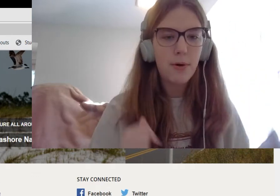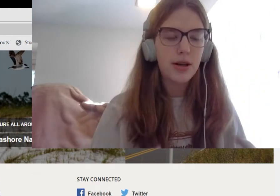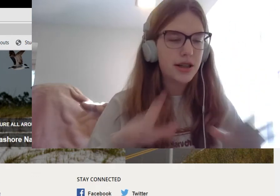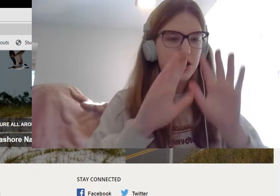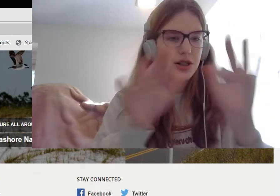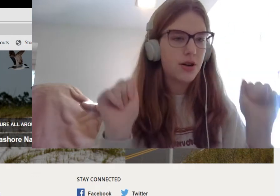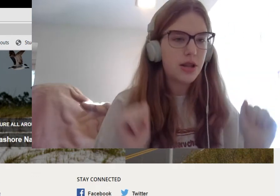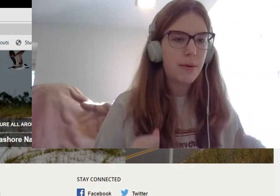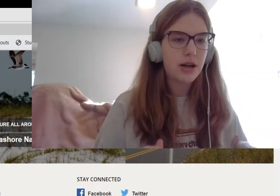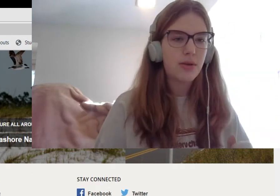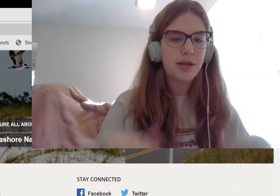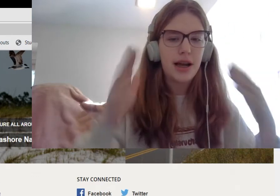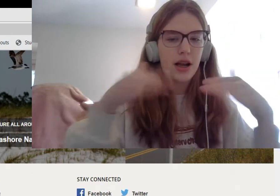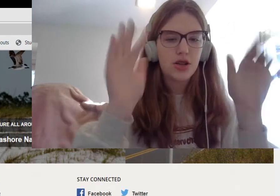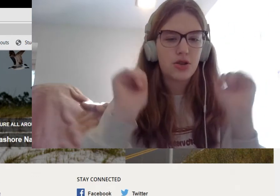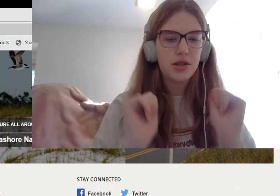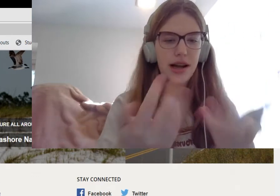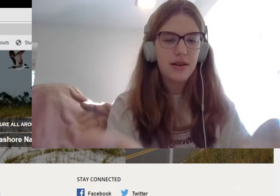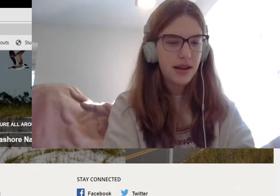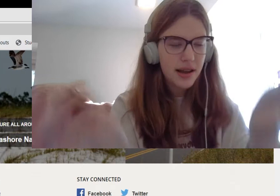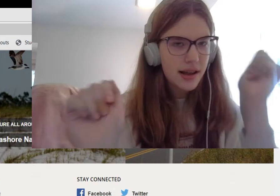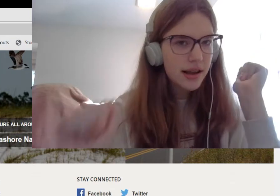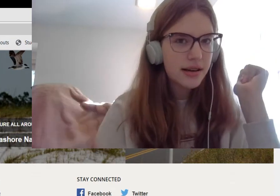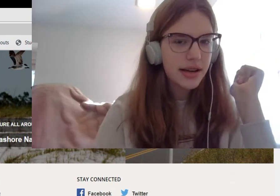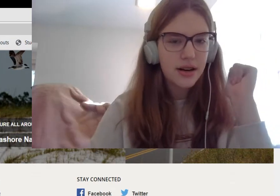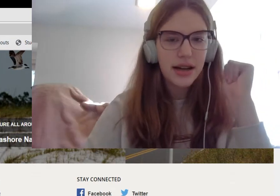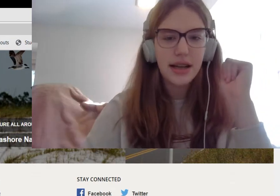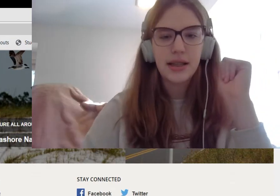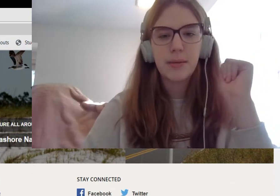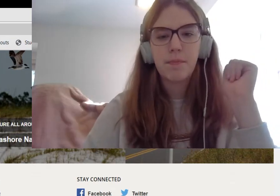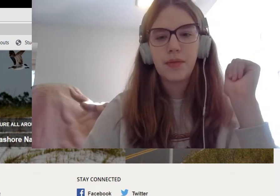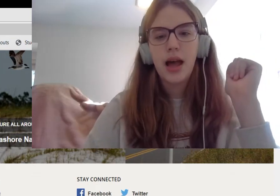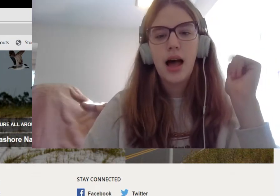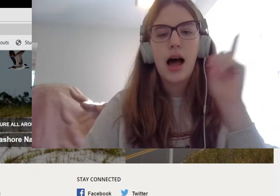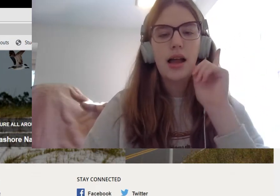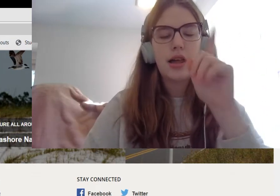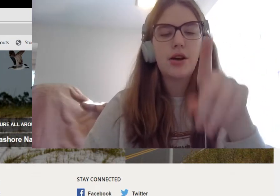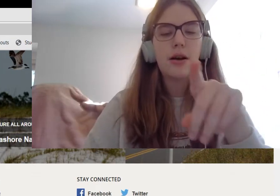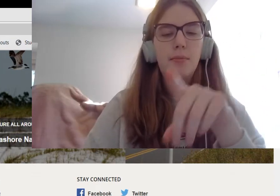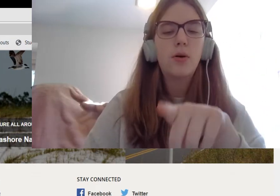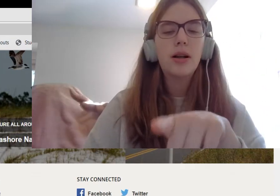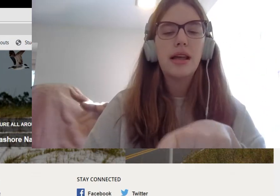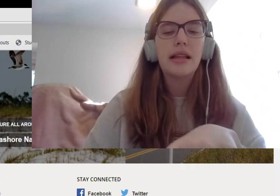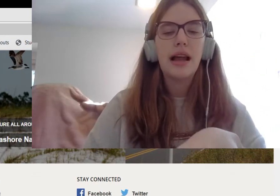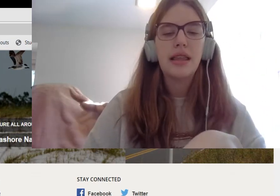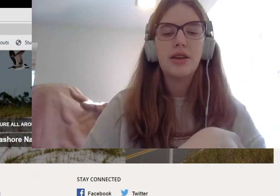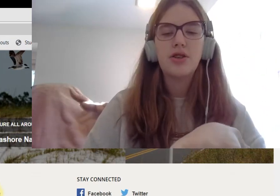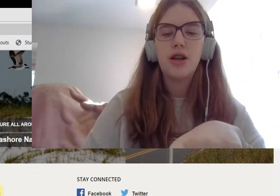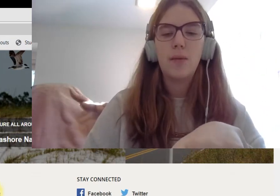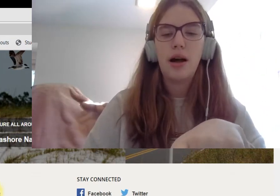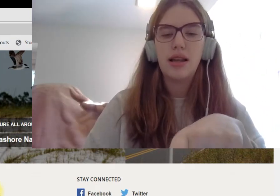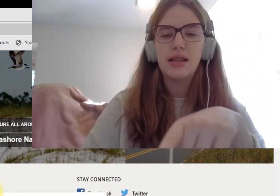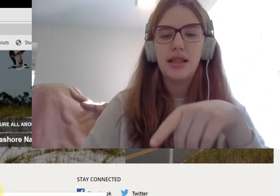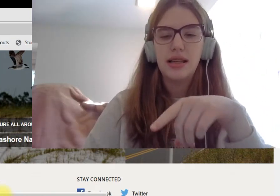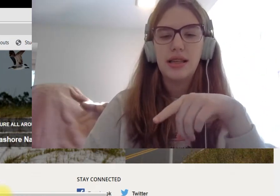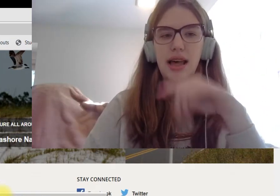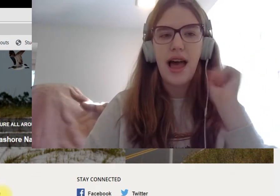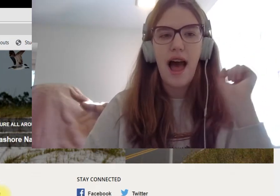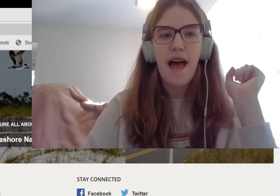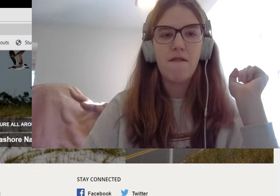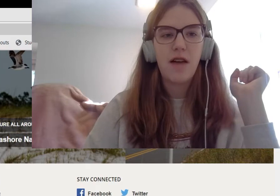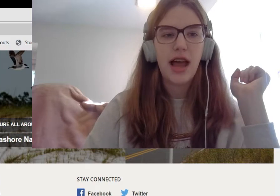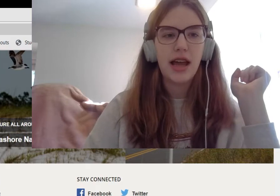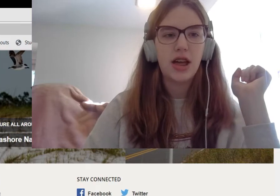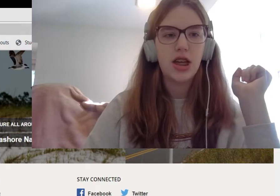super important. You just go to the park's website, scroll down. There it is. Another important thing that I think you should know about is this,